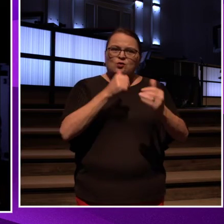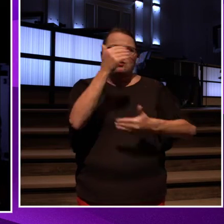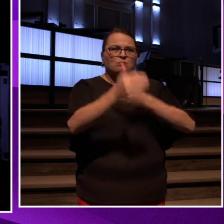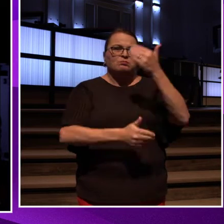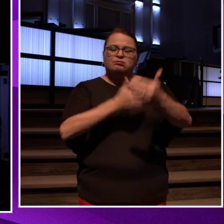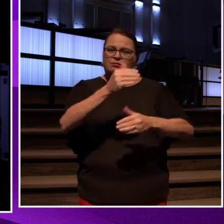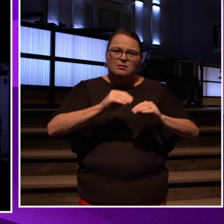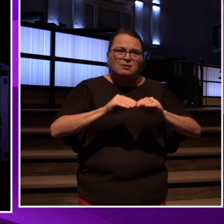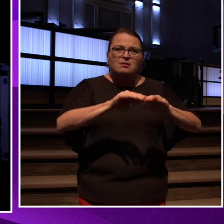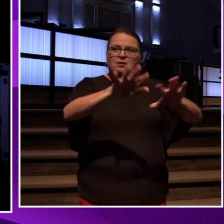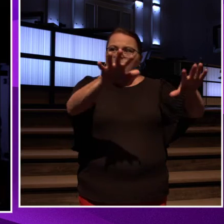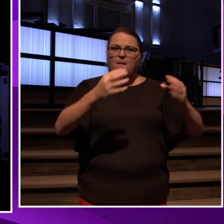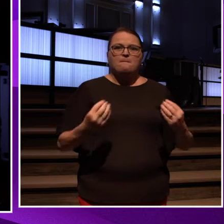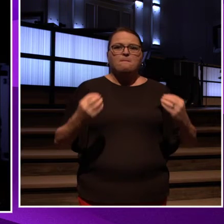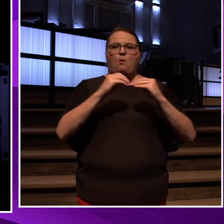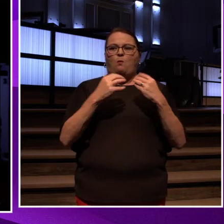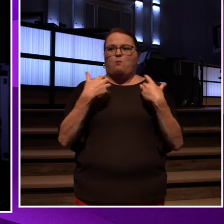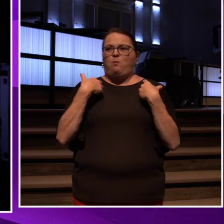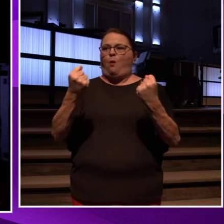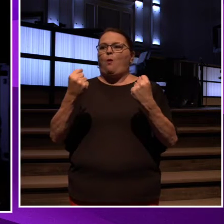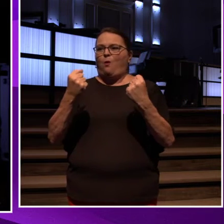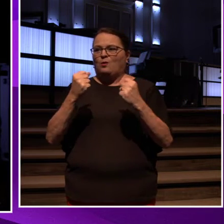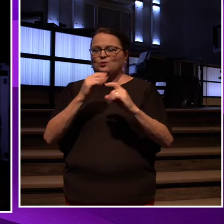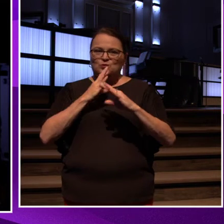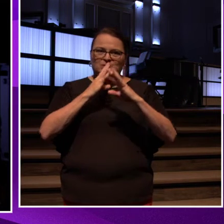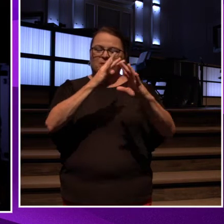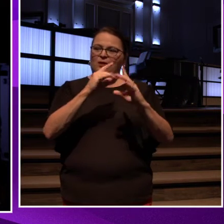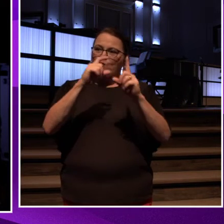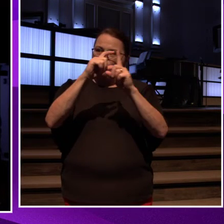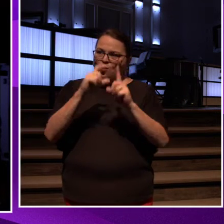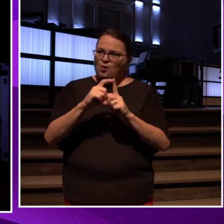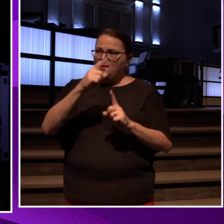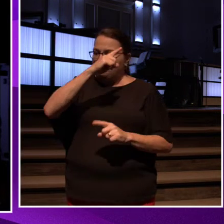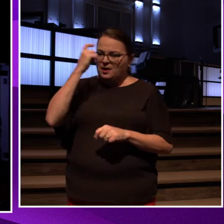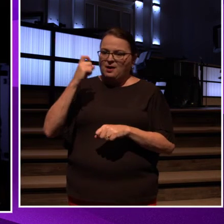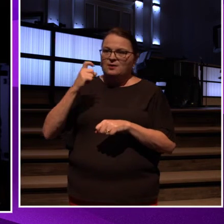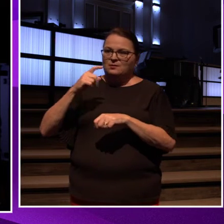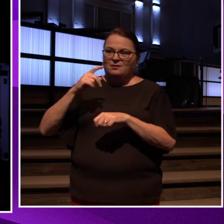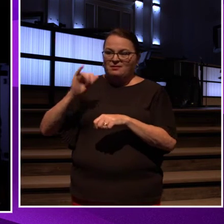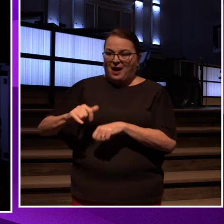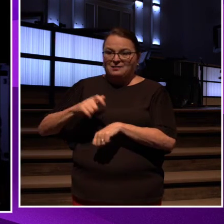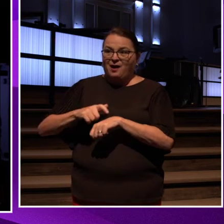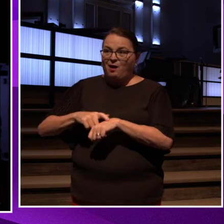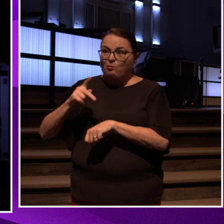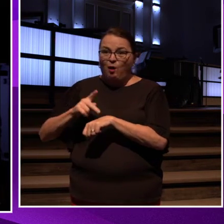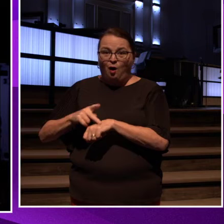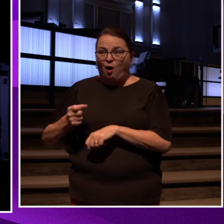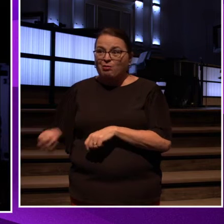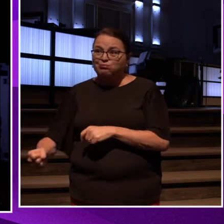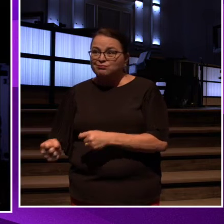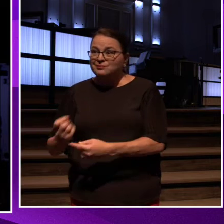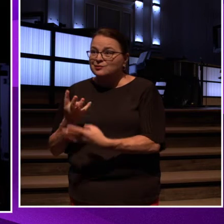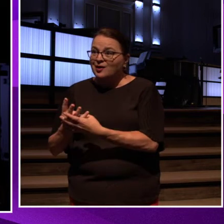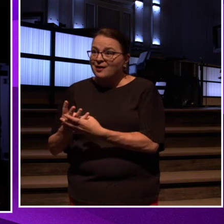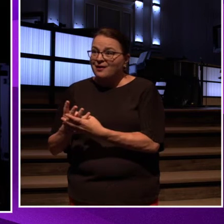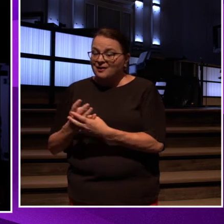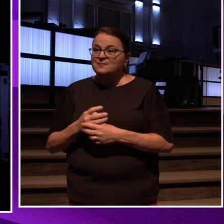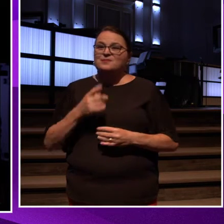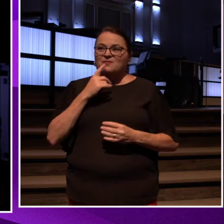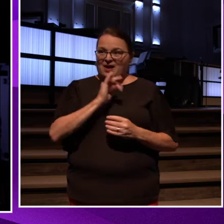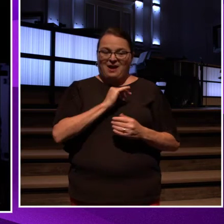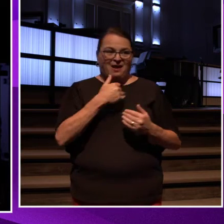were much more bold to speak the word because Paul was unable to at that moment. And then he said, I had friends